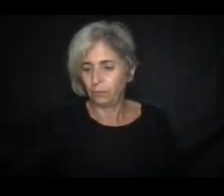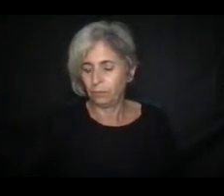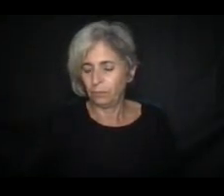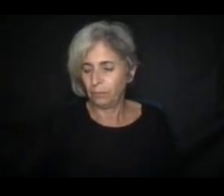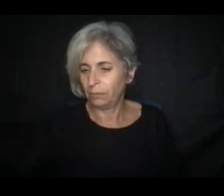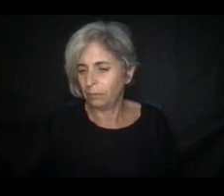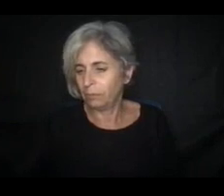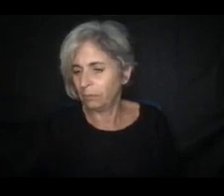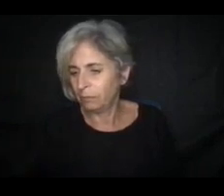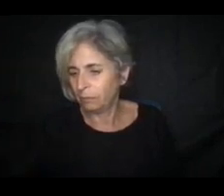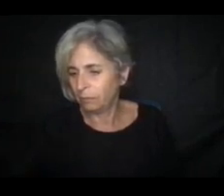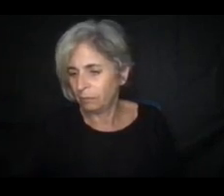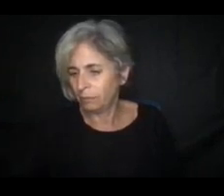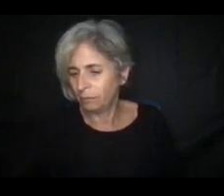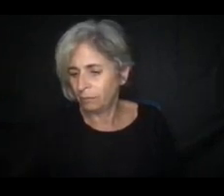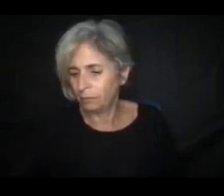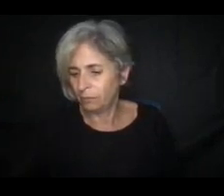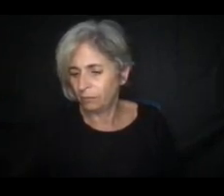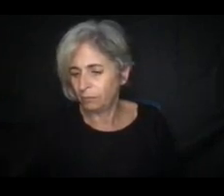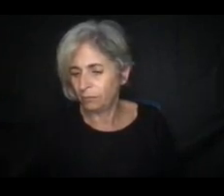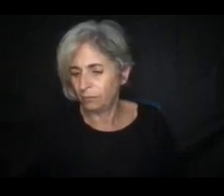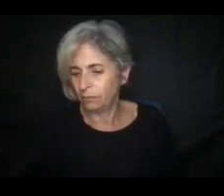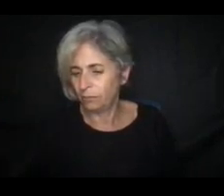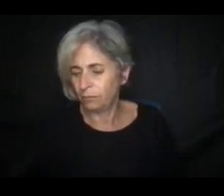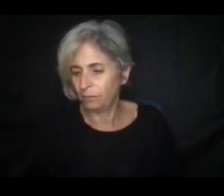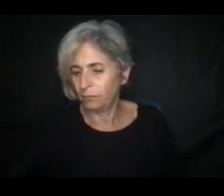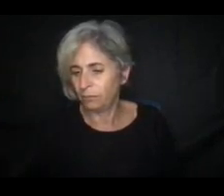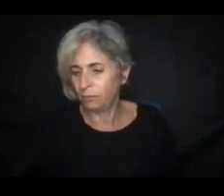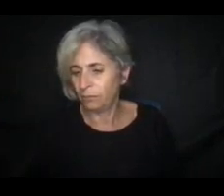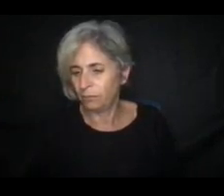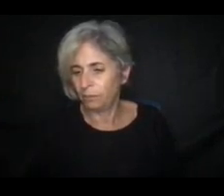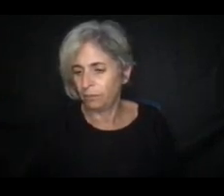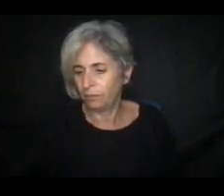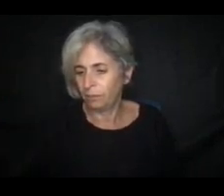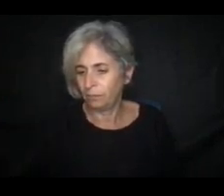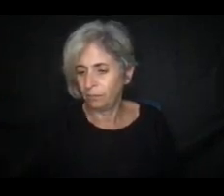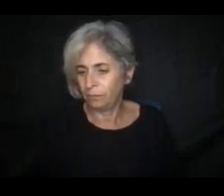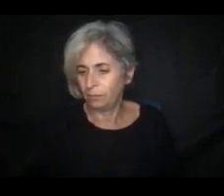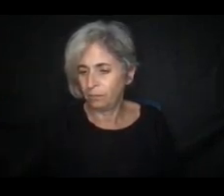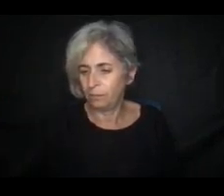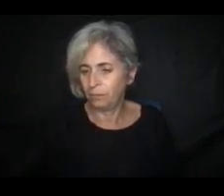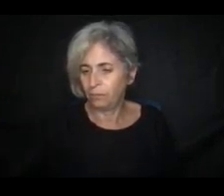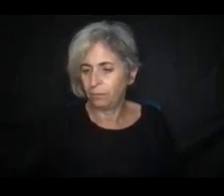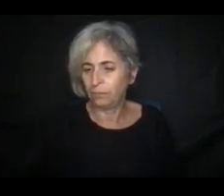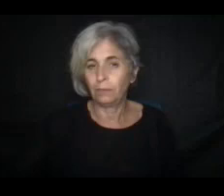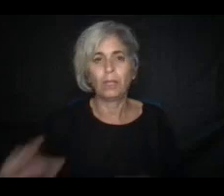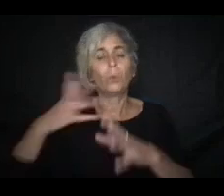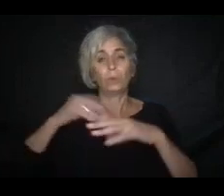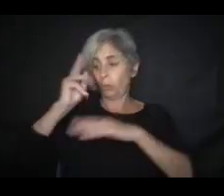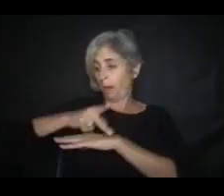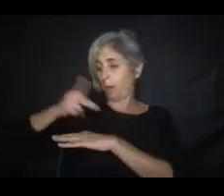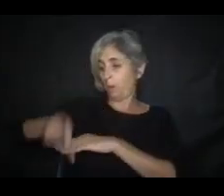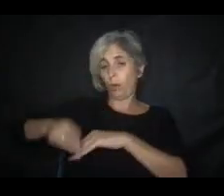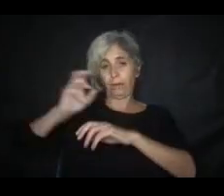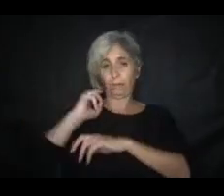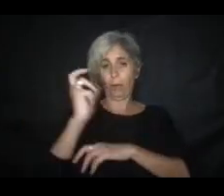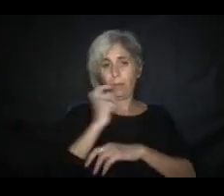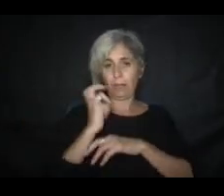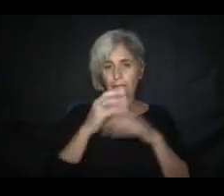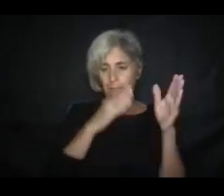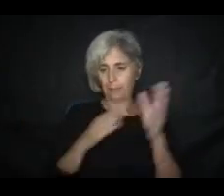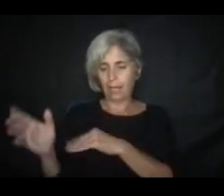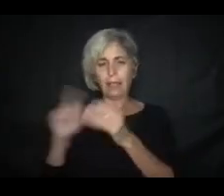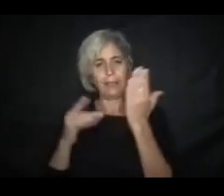you. We are going to do a PowerPoint of the mobility plan and the technical report that are in